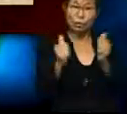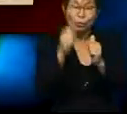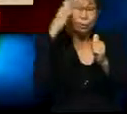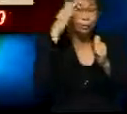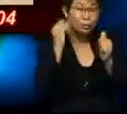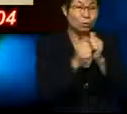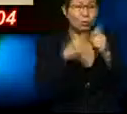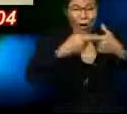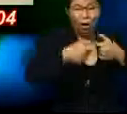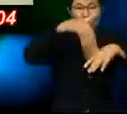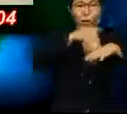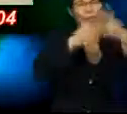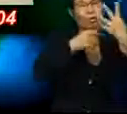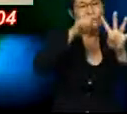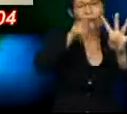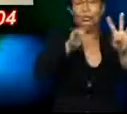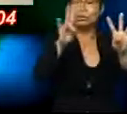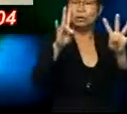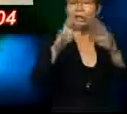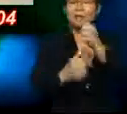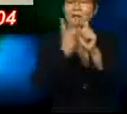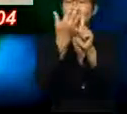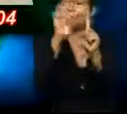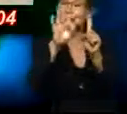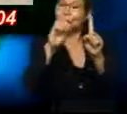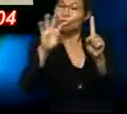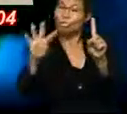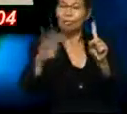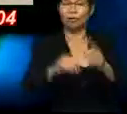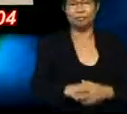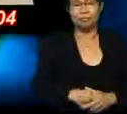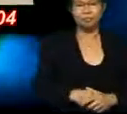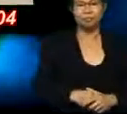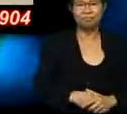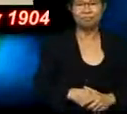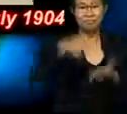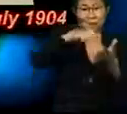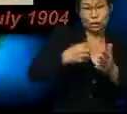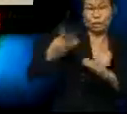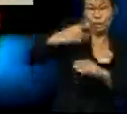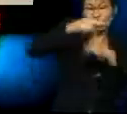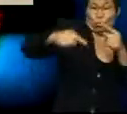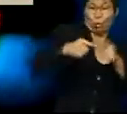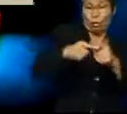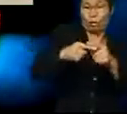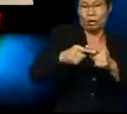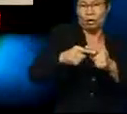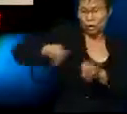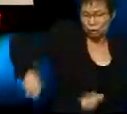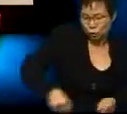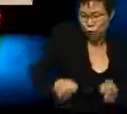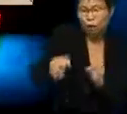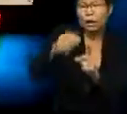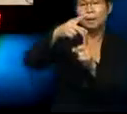electricity was on the 14th of July 1904. This was when the Sungai